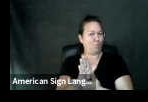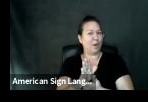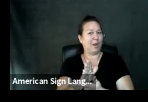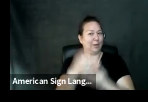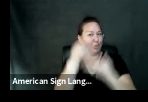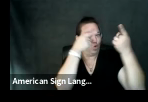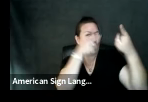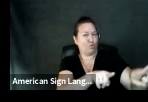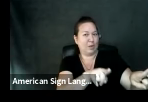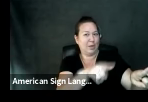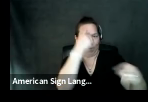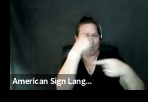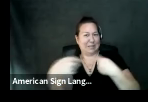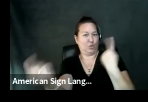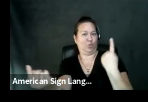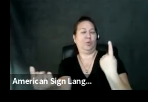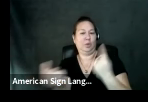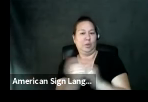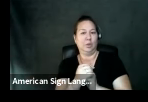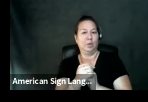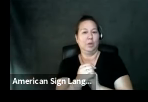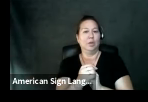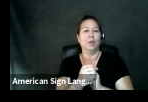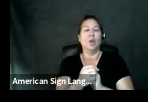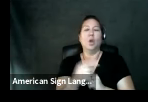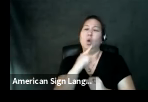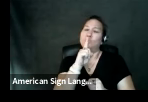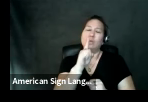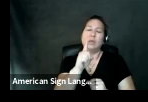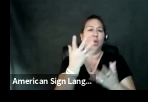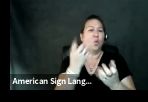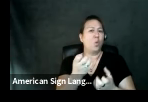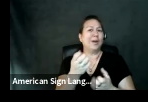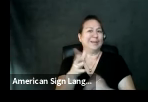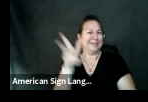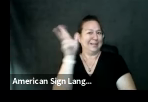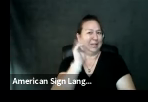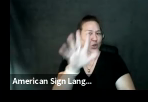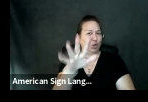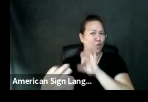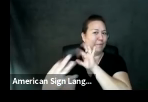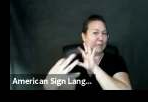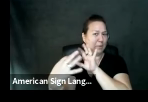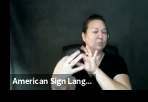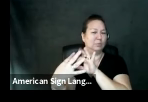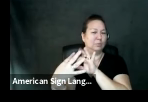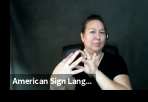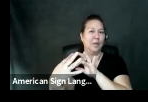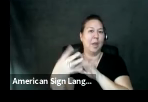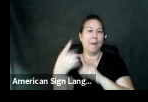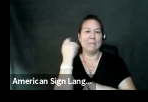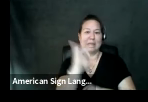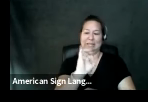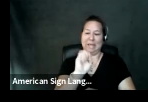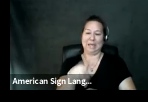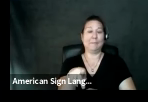with any of the proposed goals. We highly encourage and want to hear your input because this is an IEP team